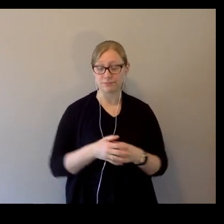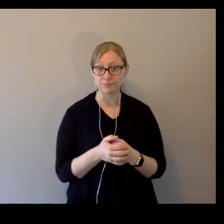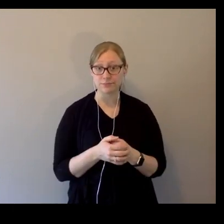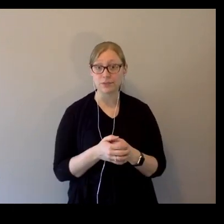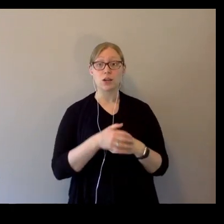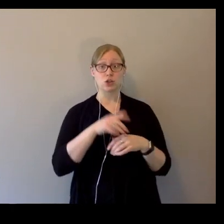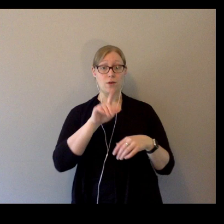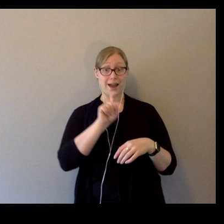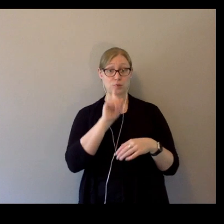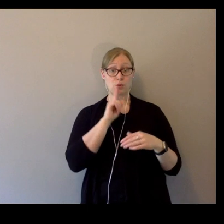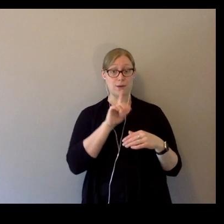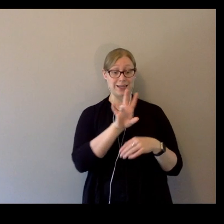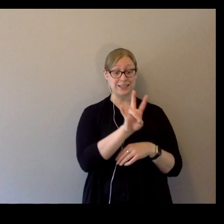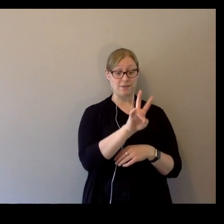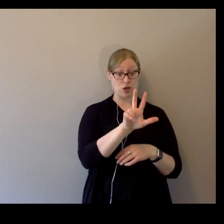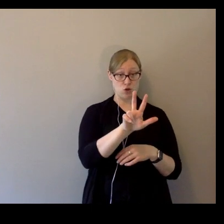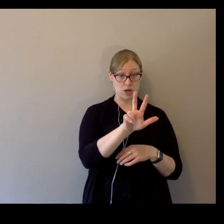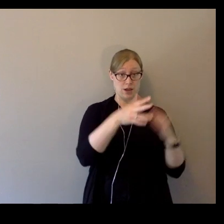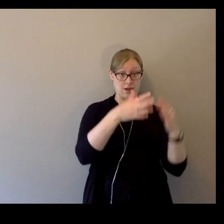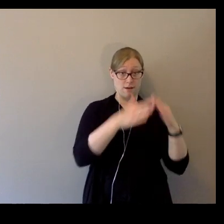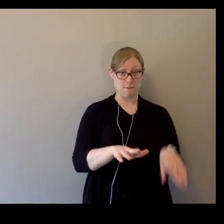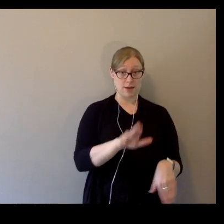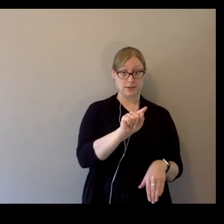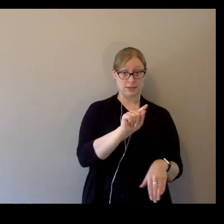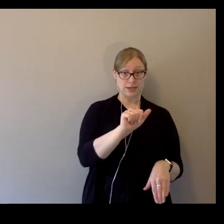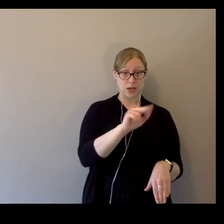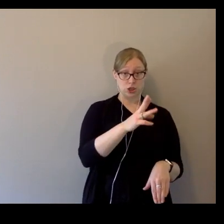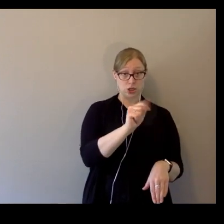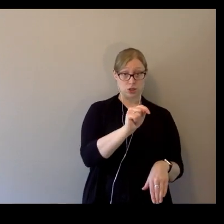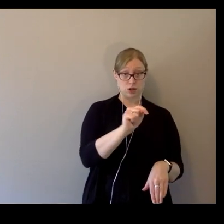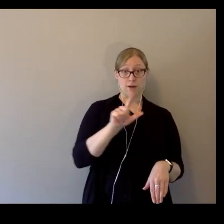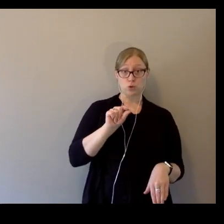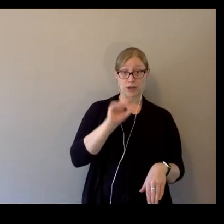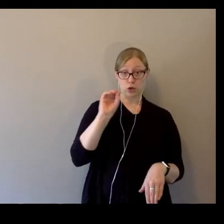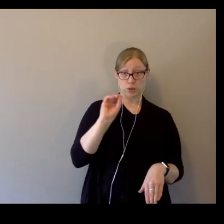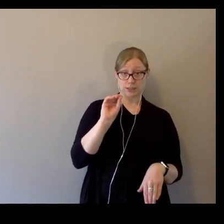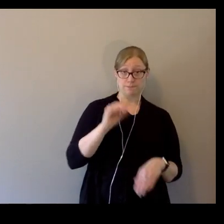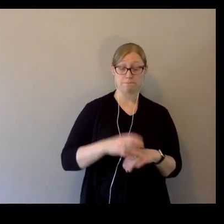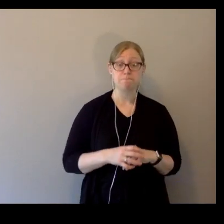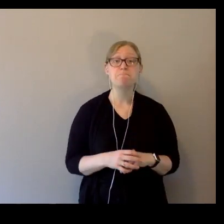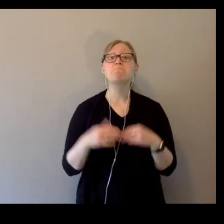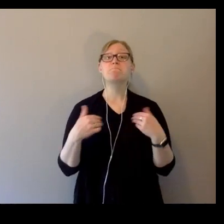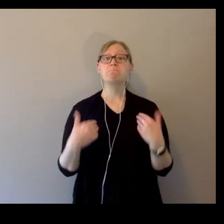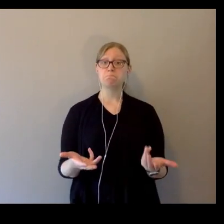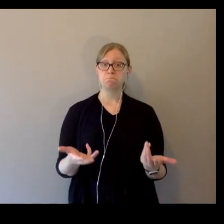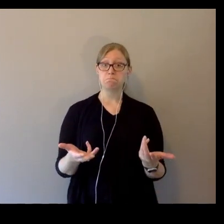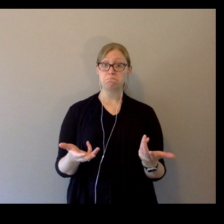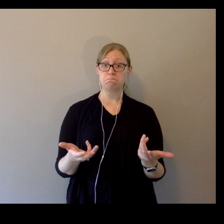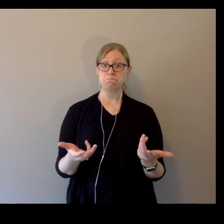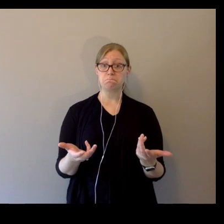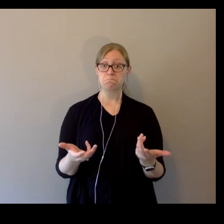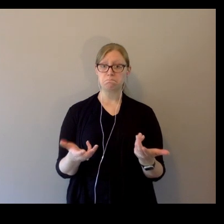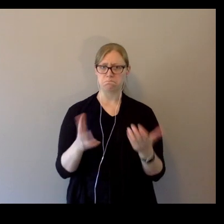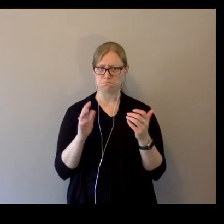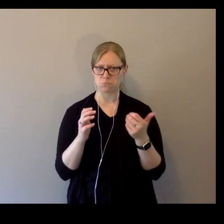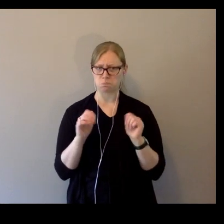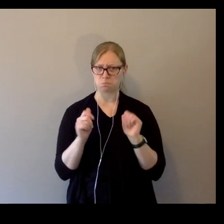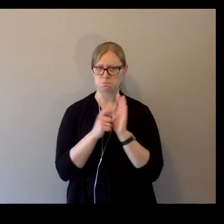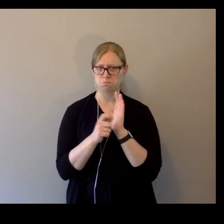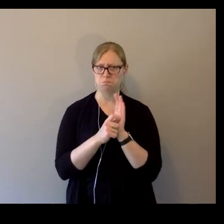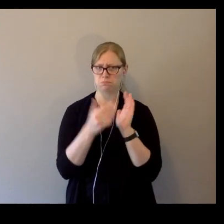divided by the tangent of 20 degrees. And so, let's see if I can write that